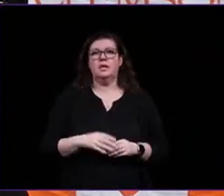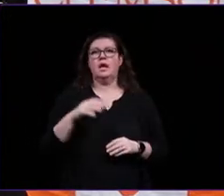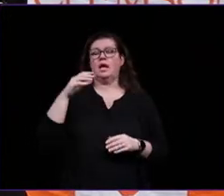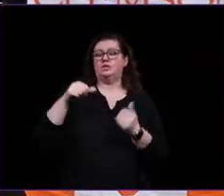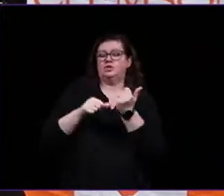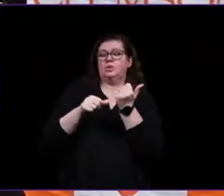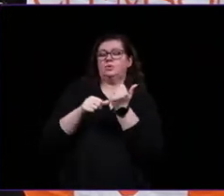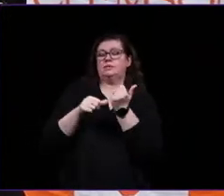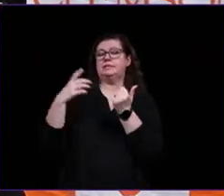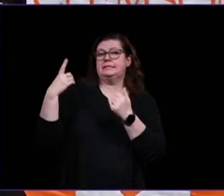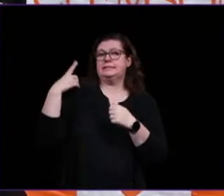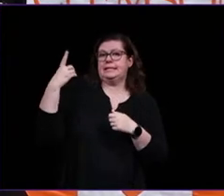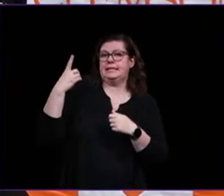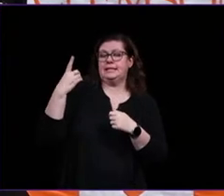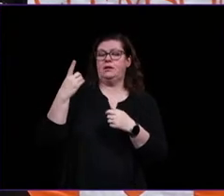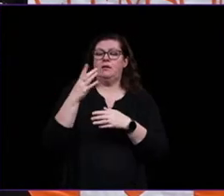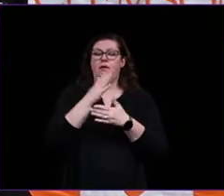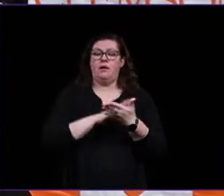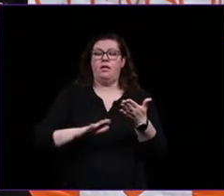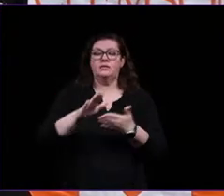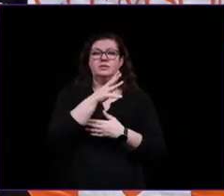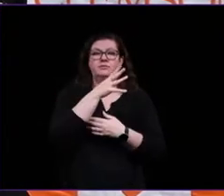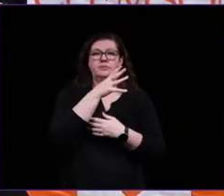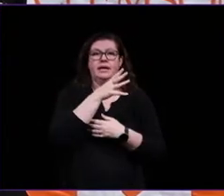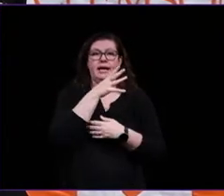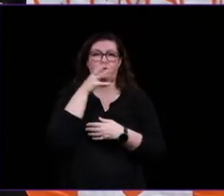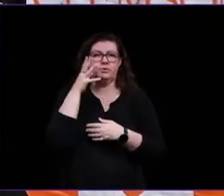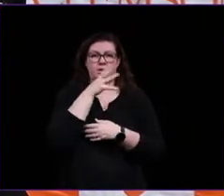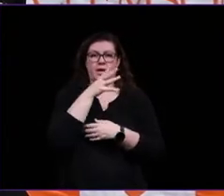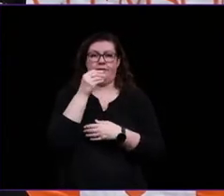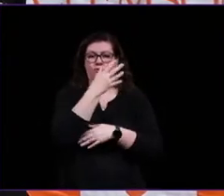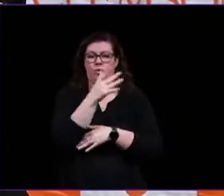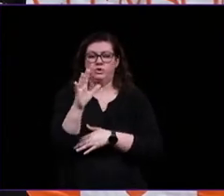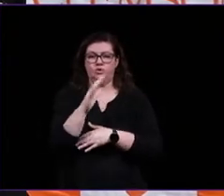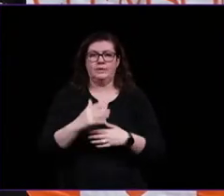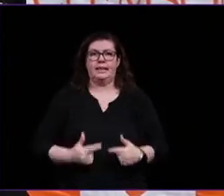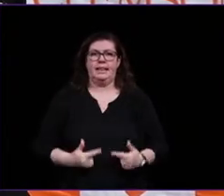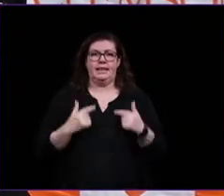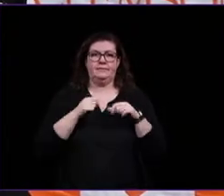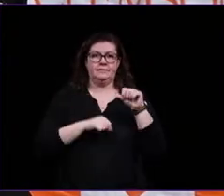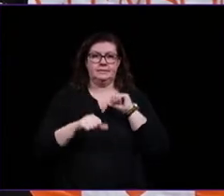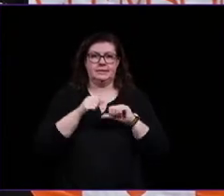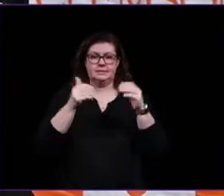Associate Dean, College of Agriculture, Forestry, and Life Sciences. Dr.